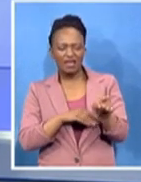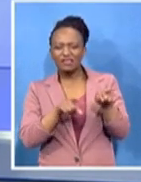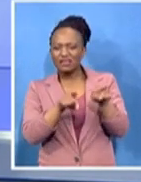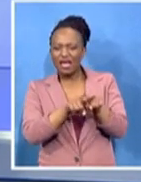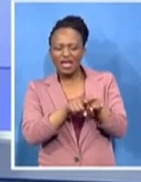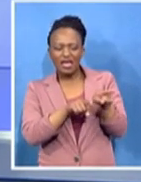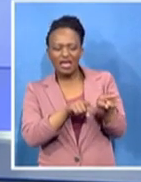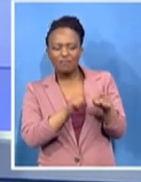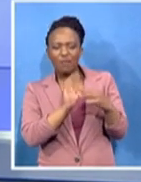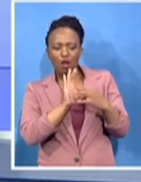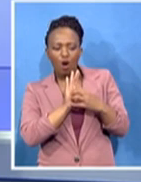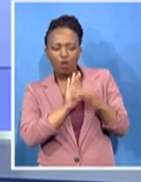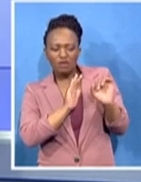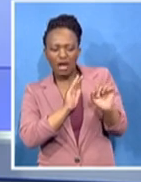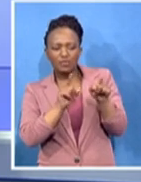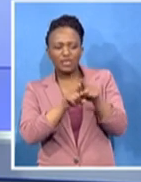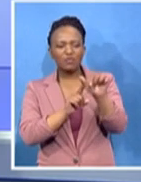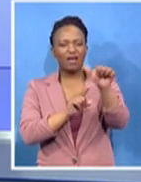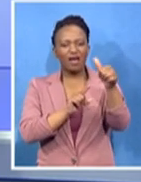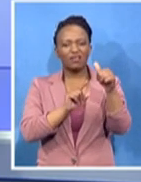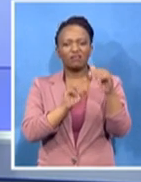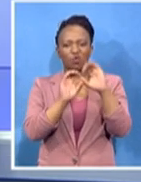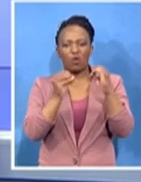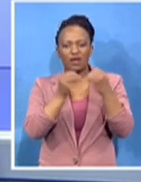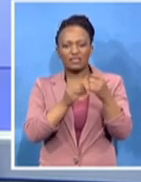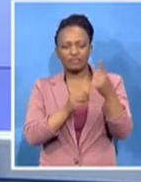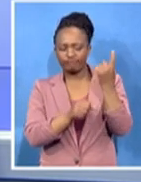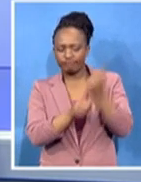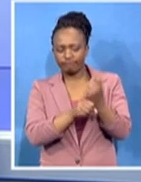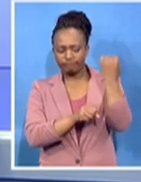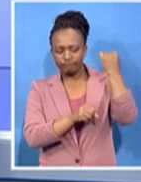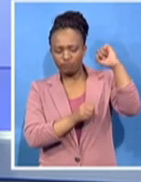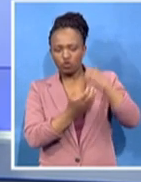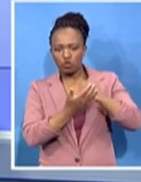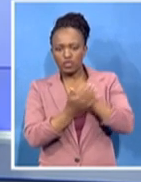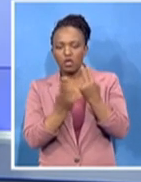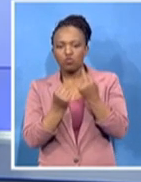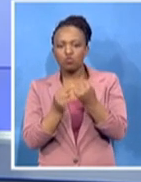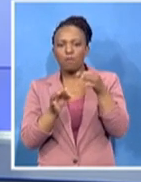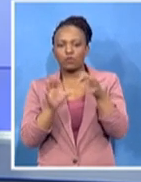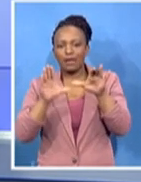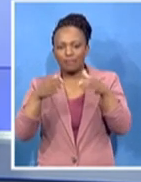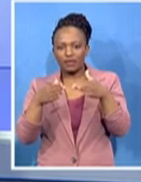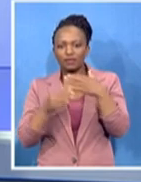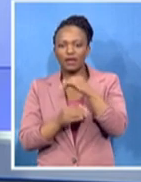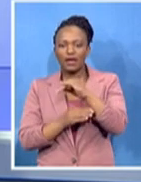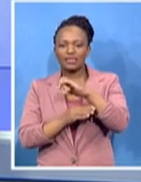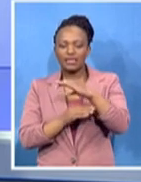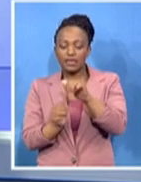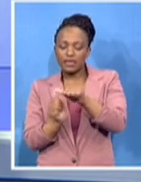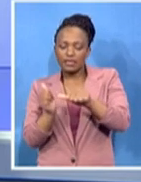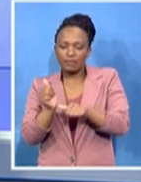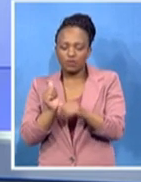rejecting its application to be registered as a new party. The IEC Deputy CEO on Electoral Matters Masego Shiburi says